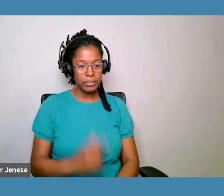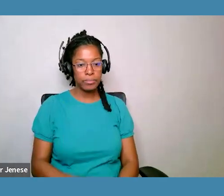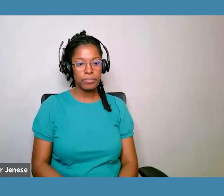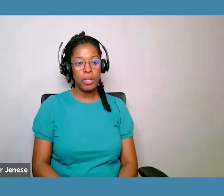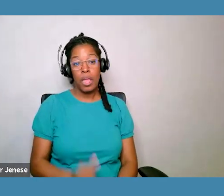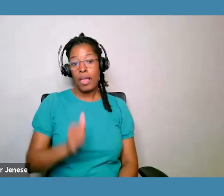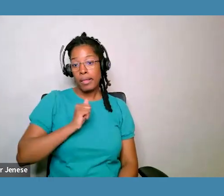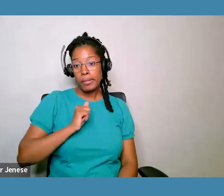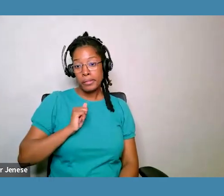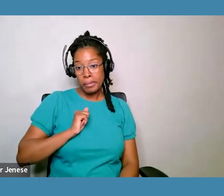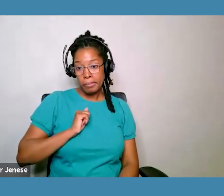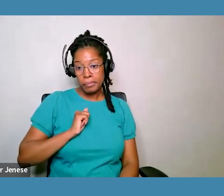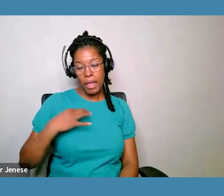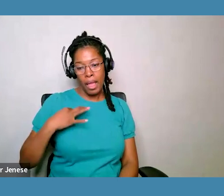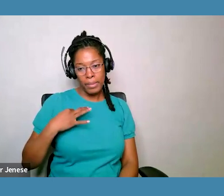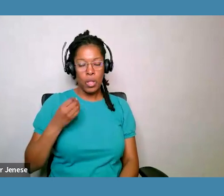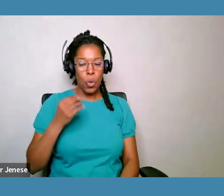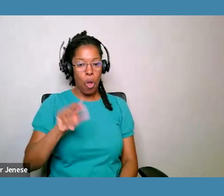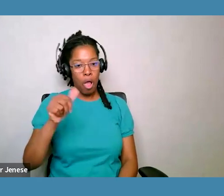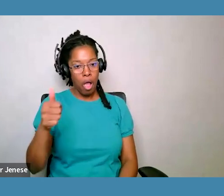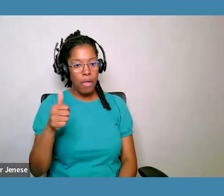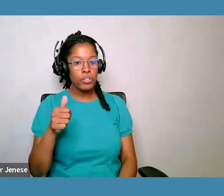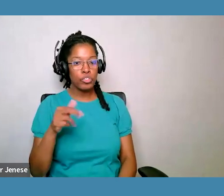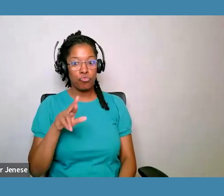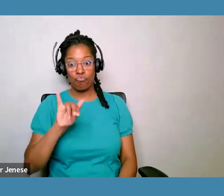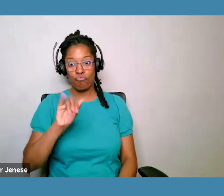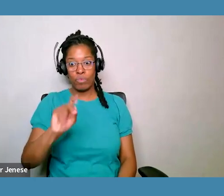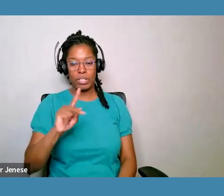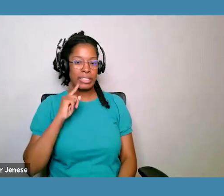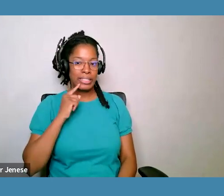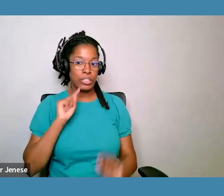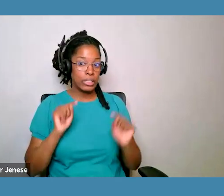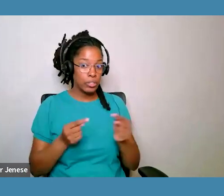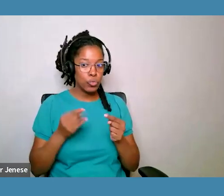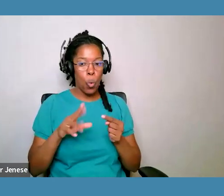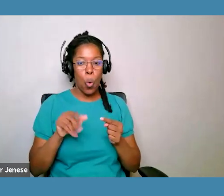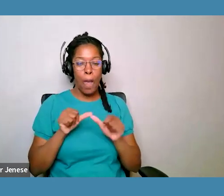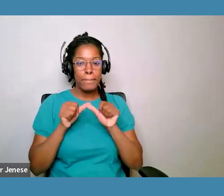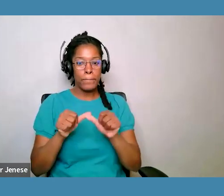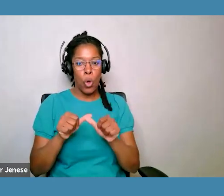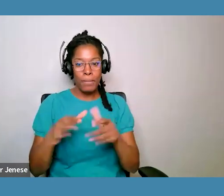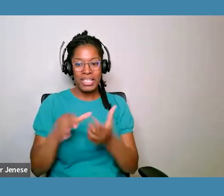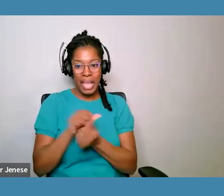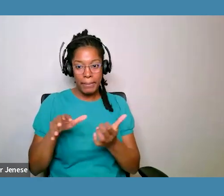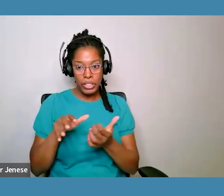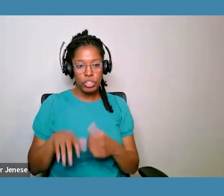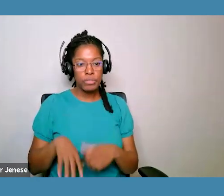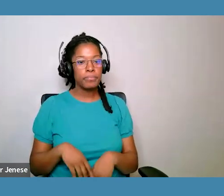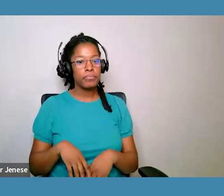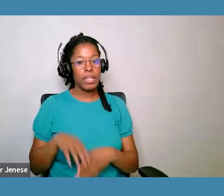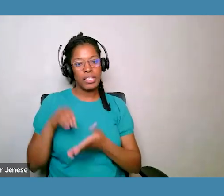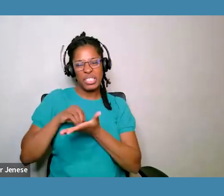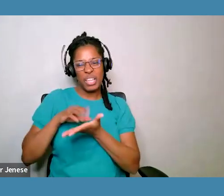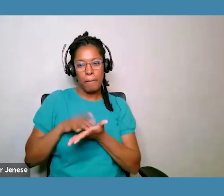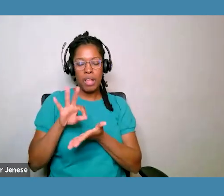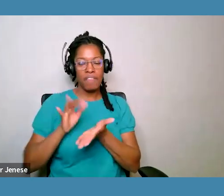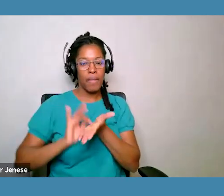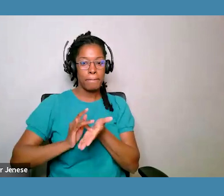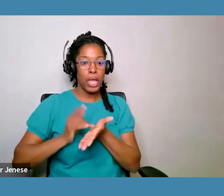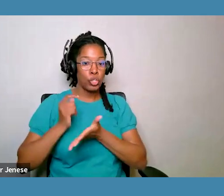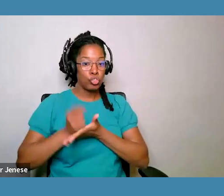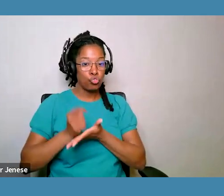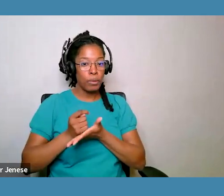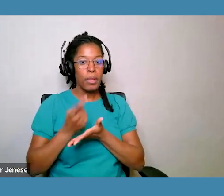others are at risk for serious injury or permanent damage. There is documentation of medical treatment for the